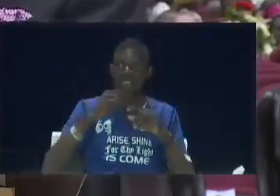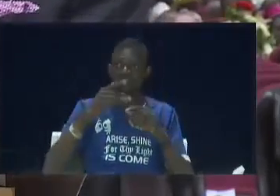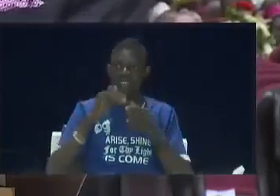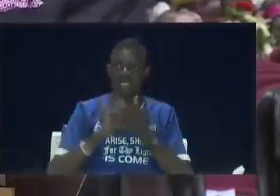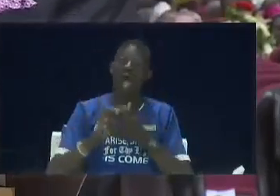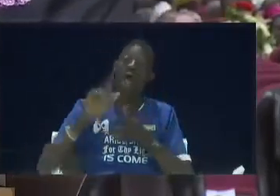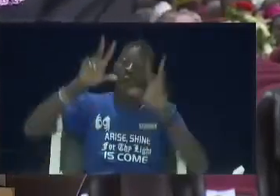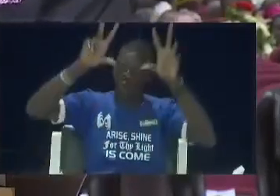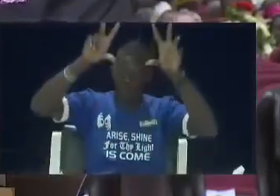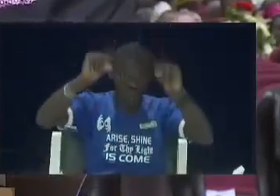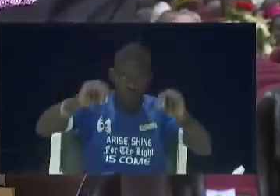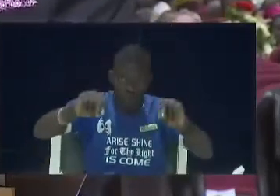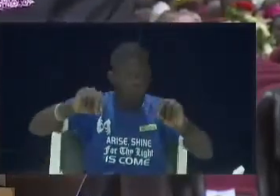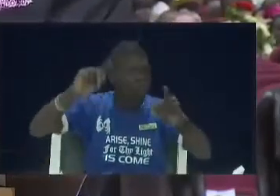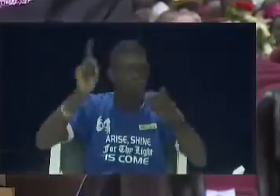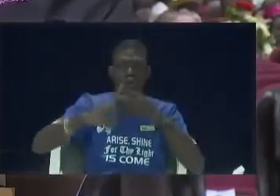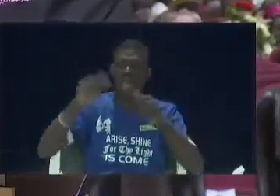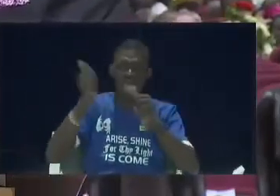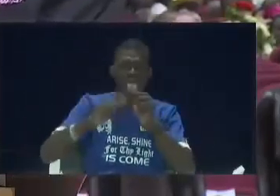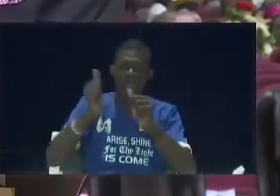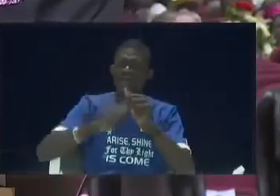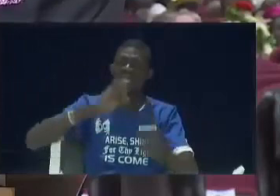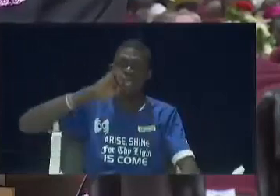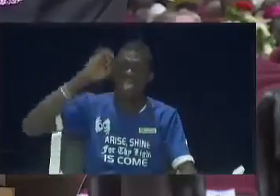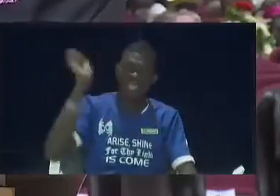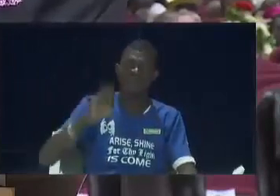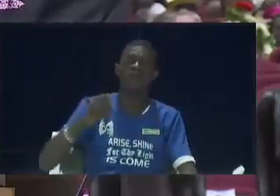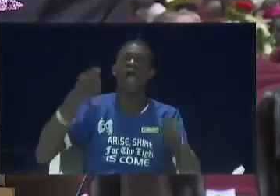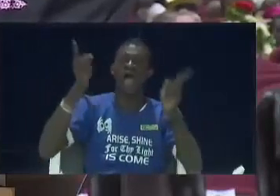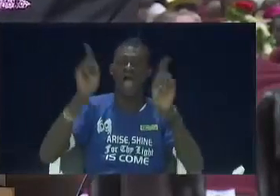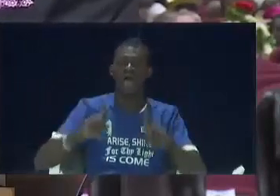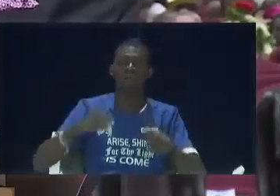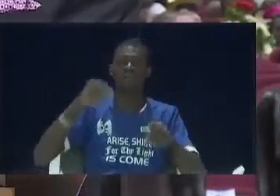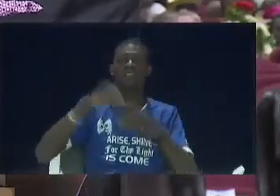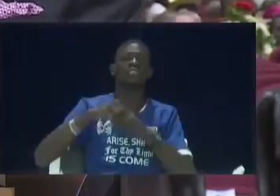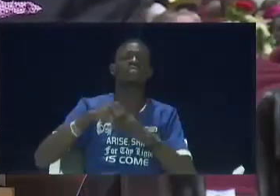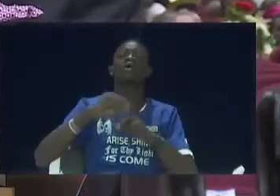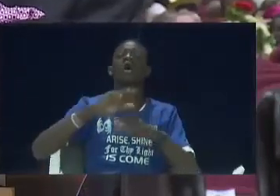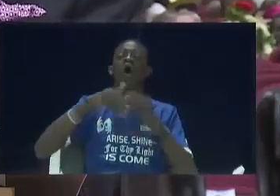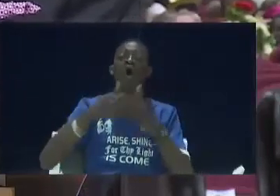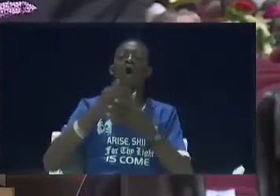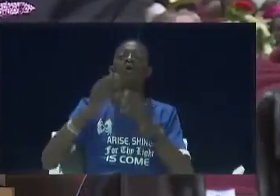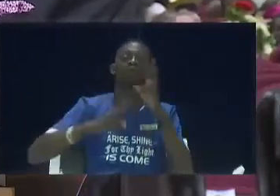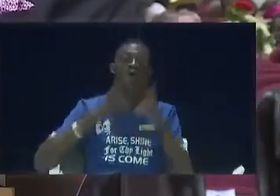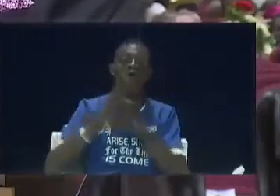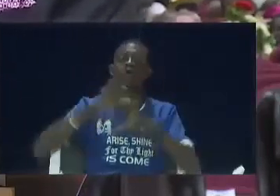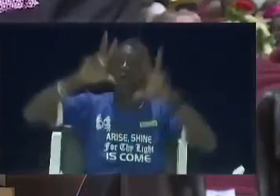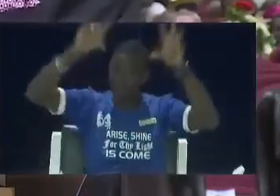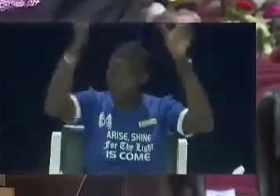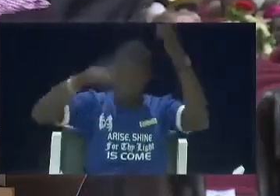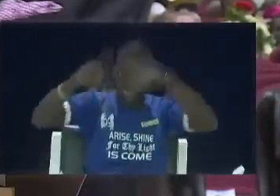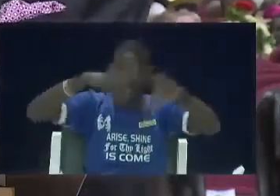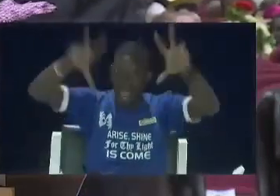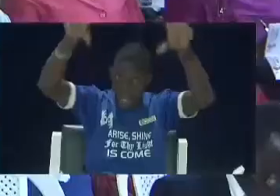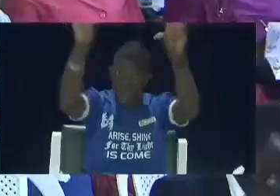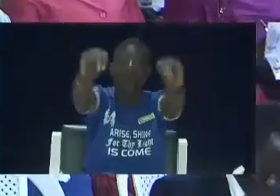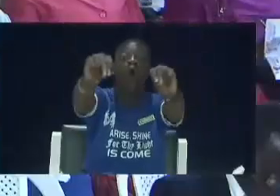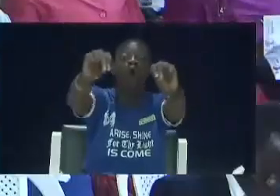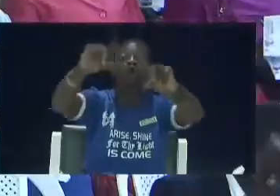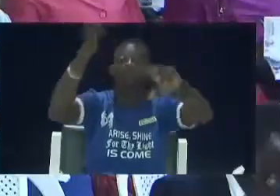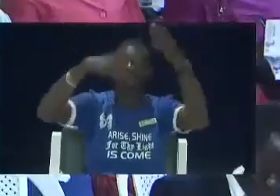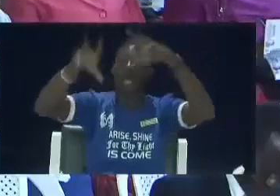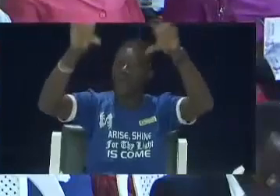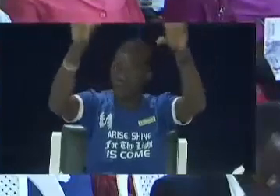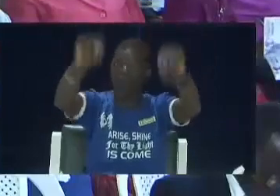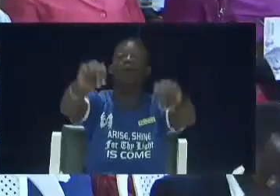no to every evil happening in our lives. Somebody say no. And say no